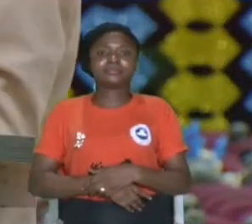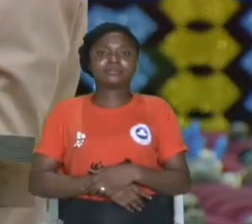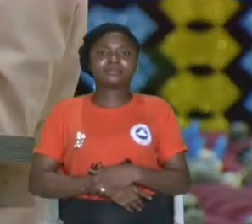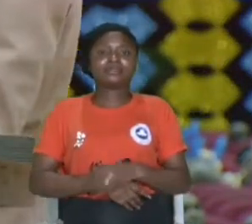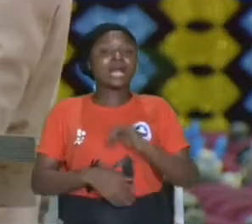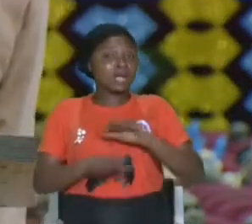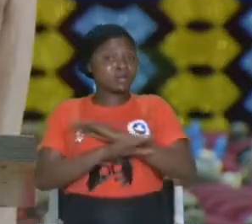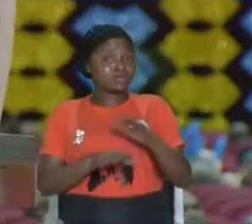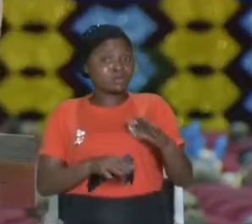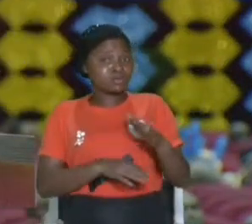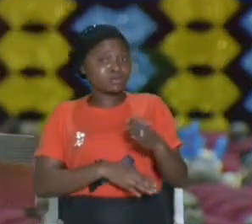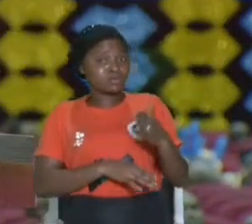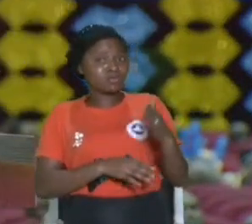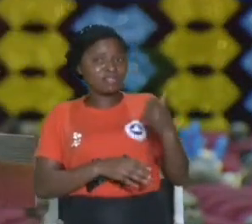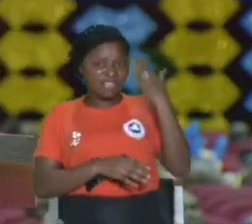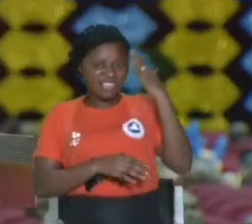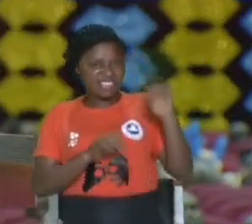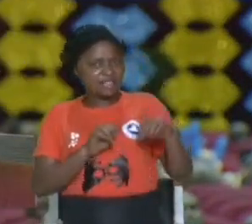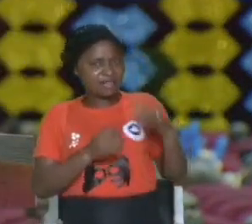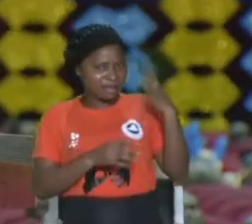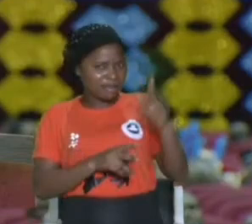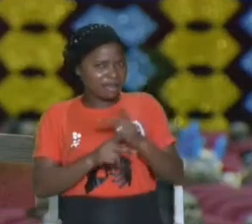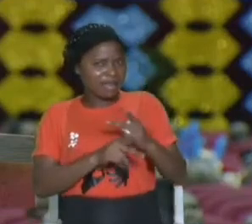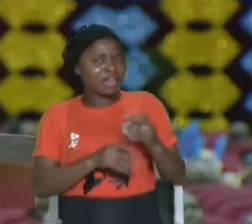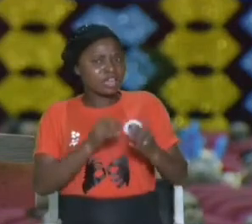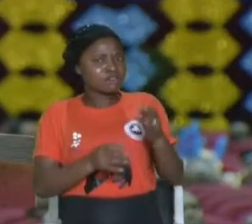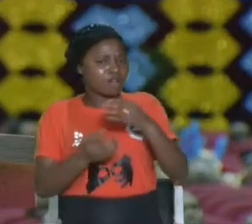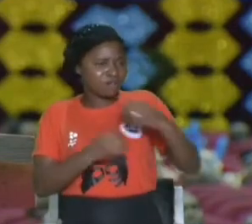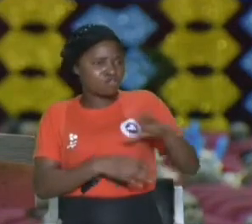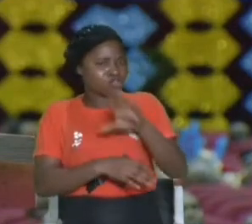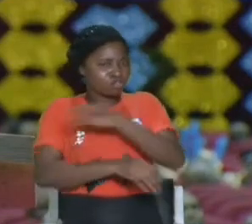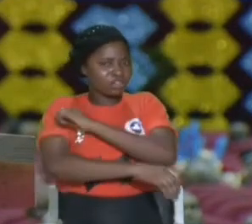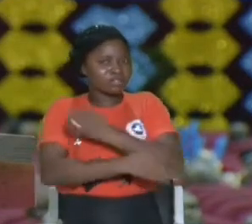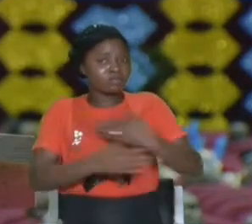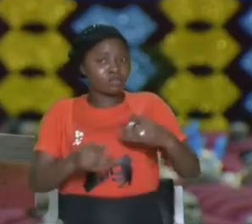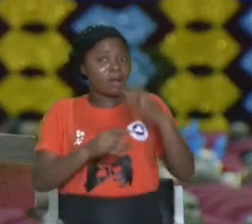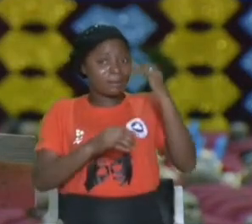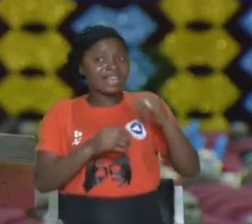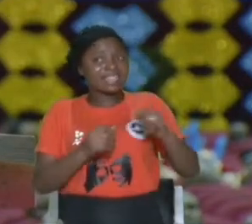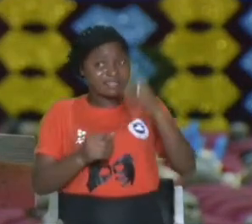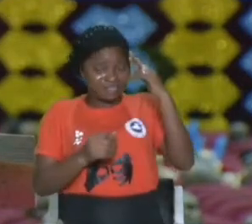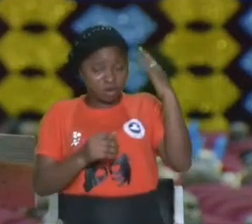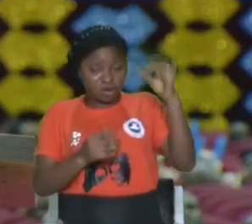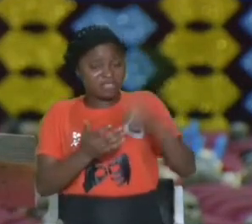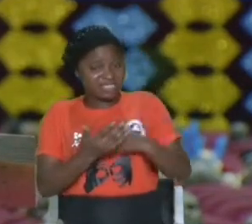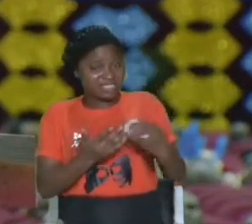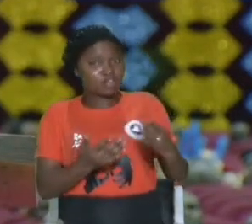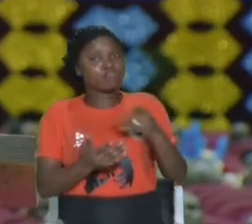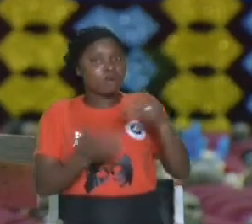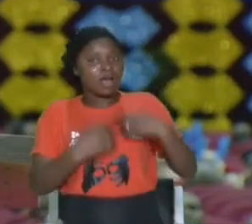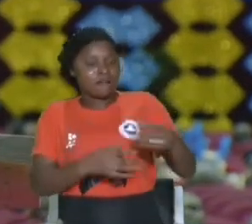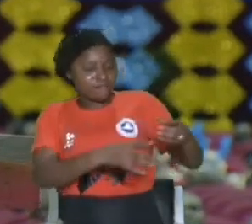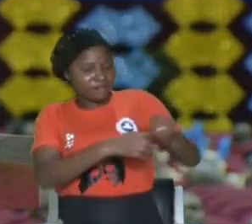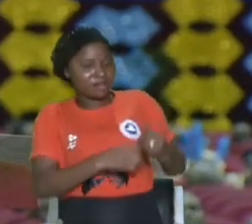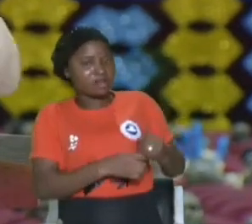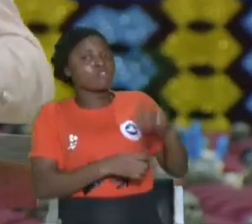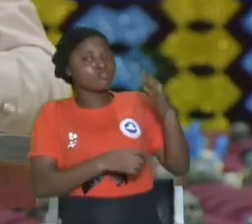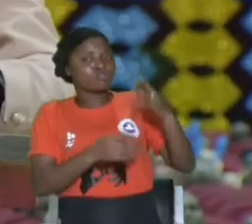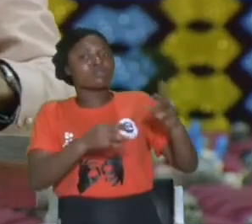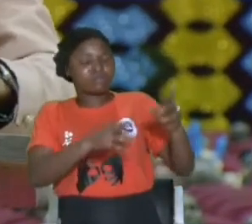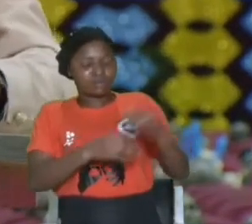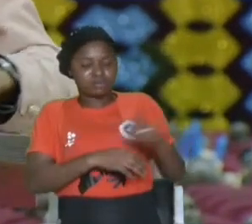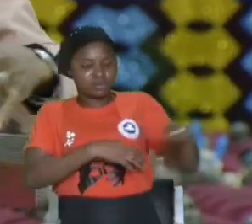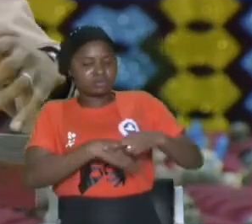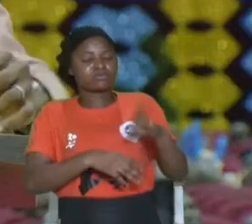I don't care, it is possible that you may have lost the authority before, but by the reason of this theme, you are regaining your authority in the name of